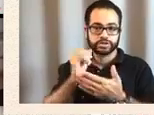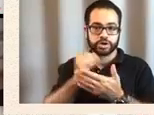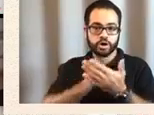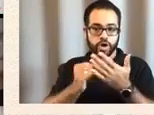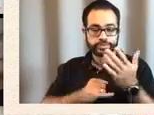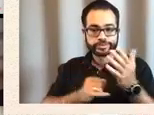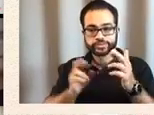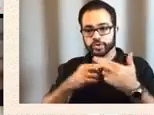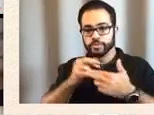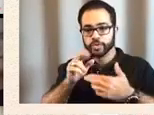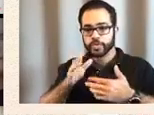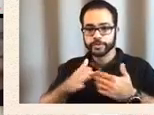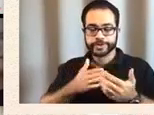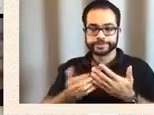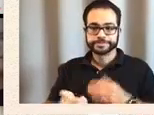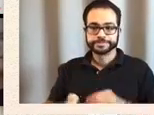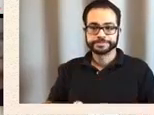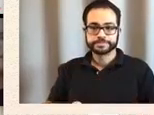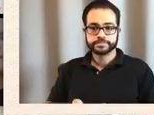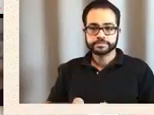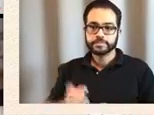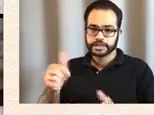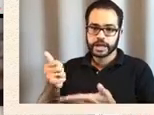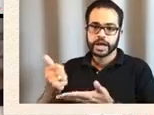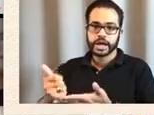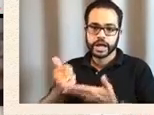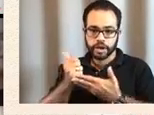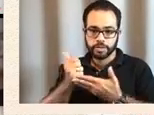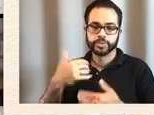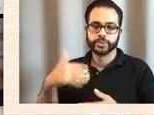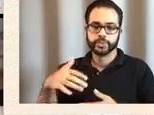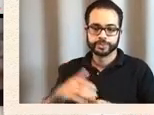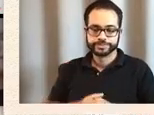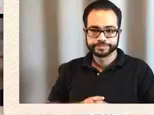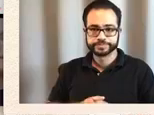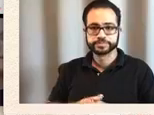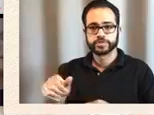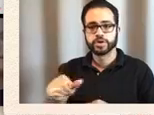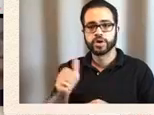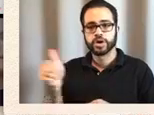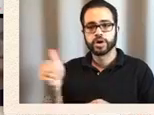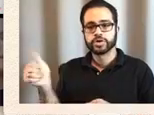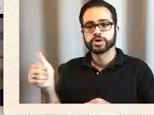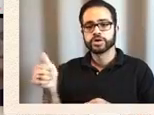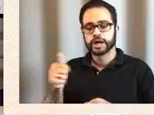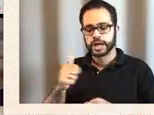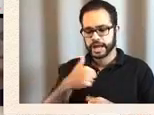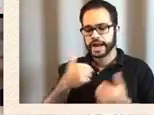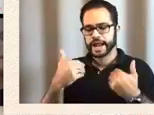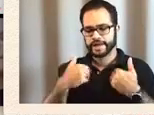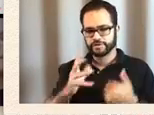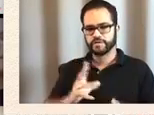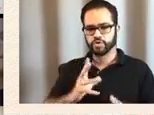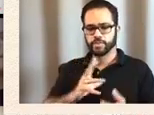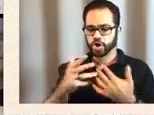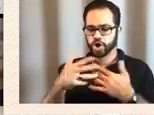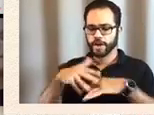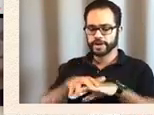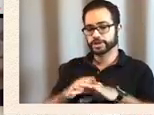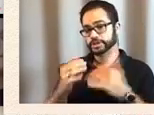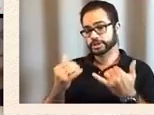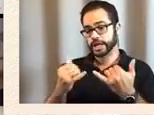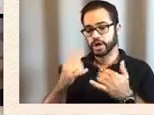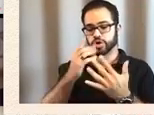And that helped me. Another thing is that I actually have a formal accommodation for now through OAS at